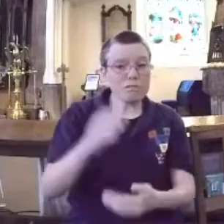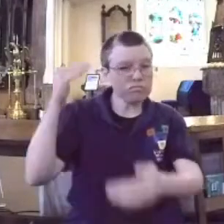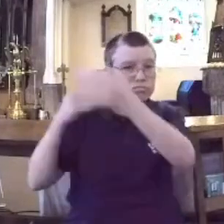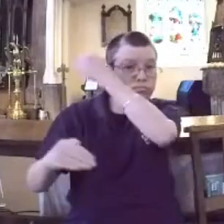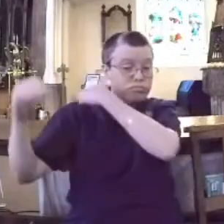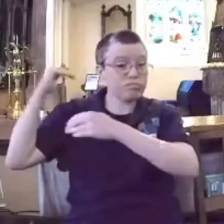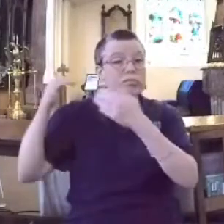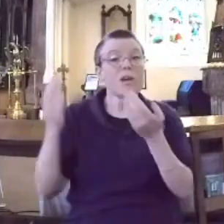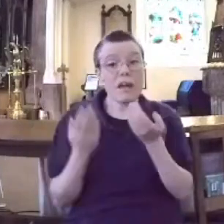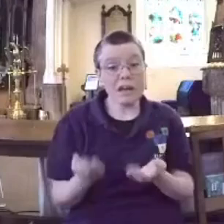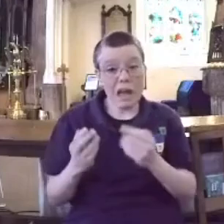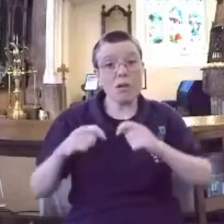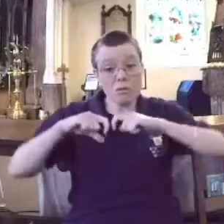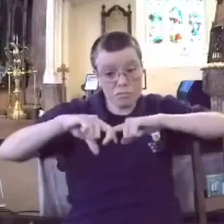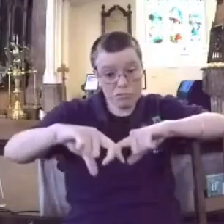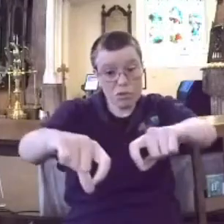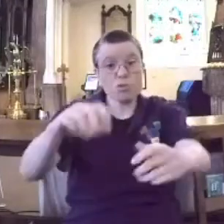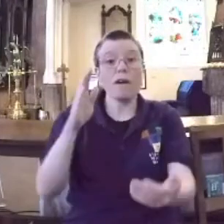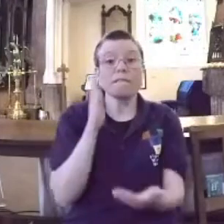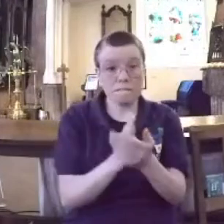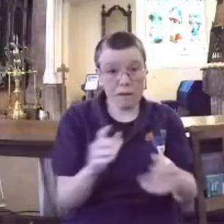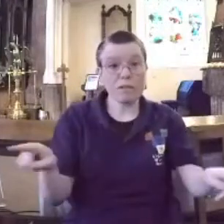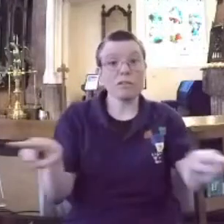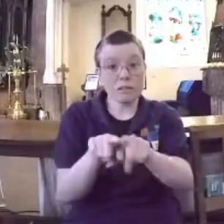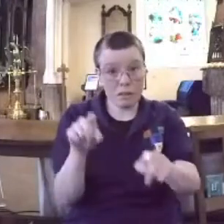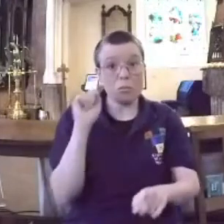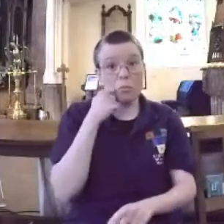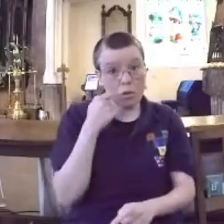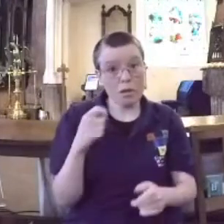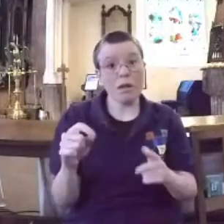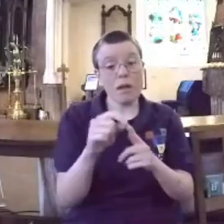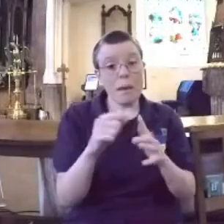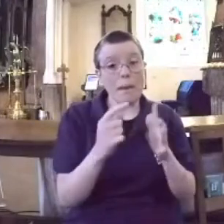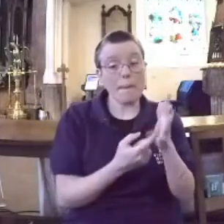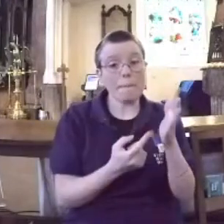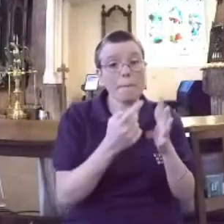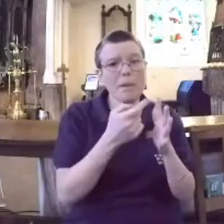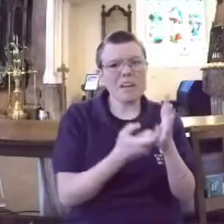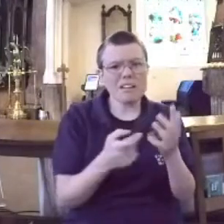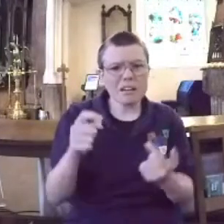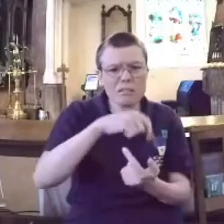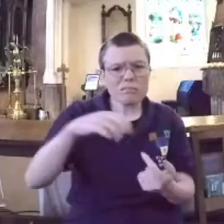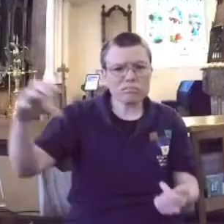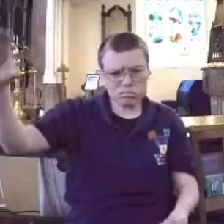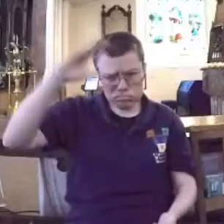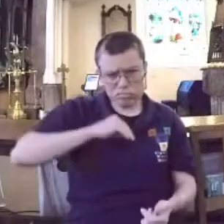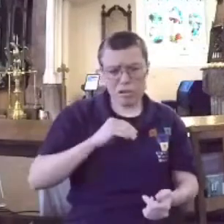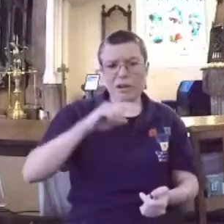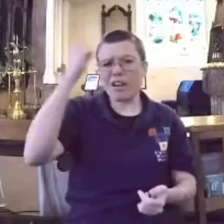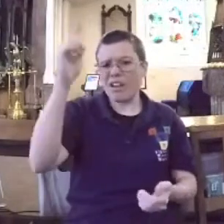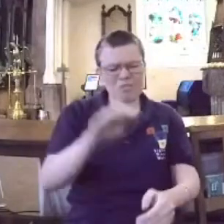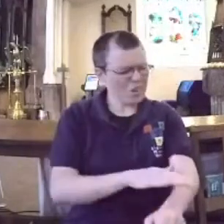so now and in the future. And Peter reminds us that God is not slow to answer